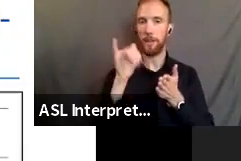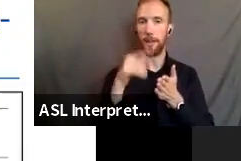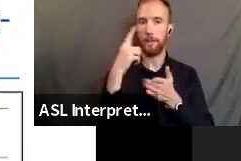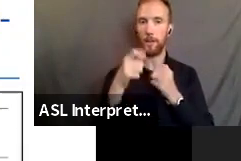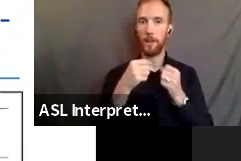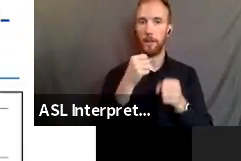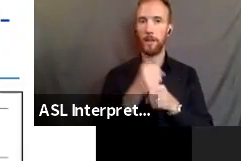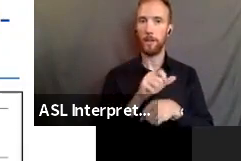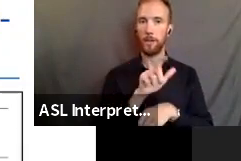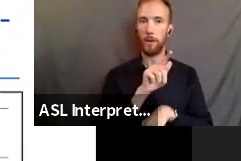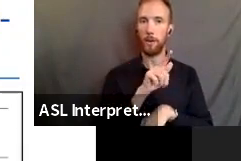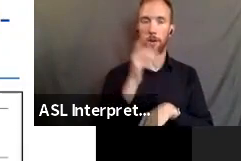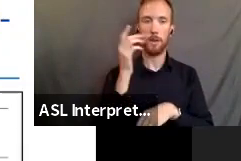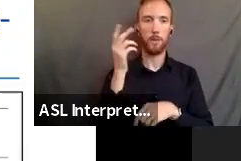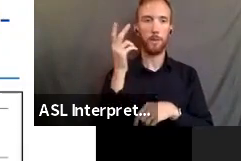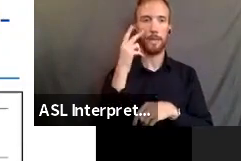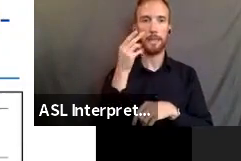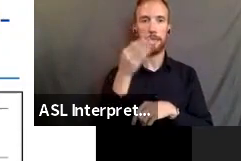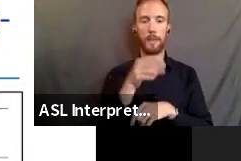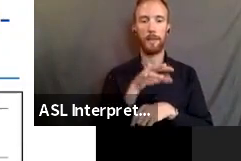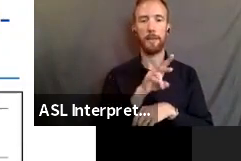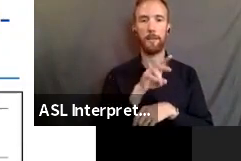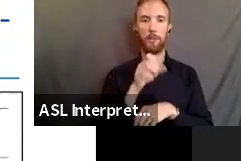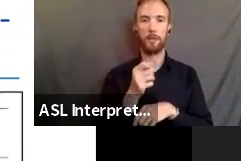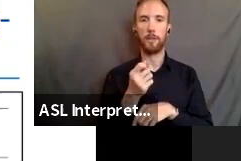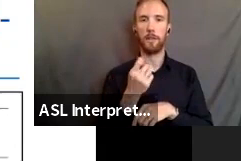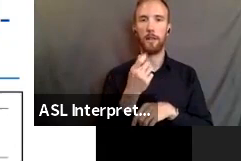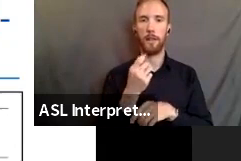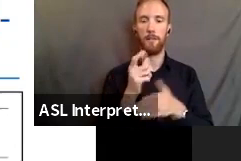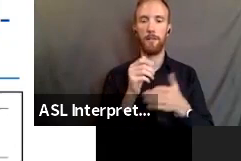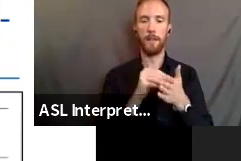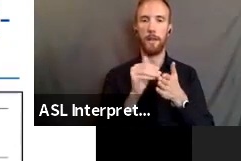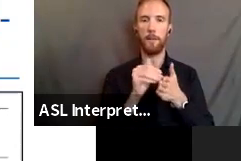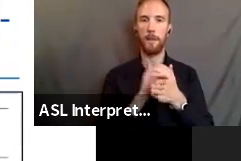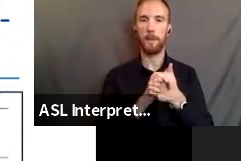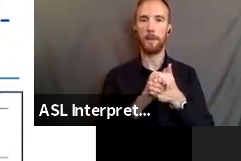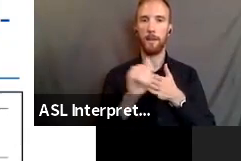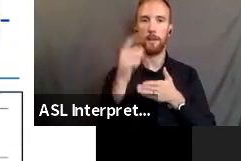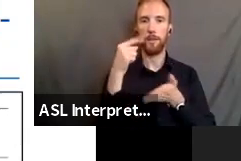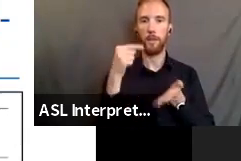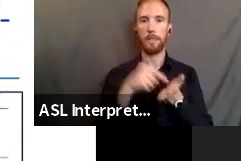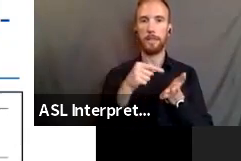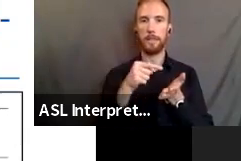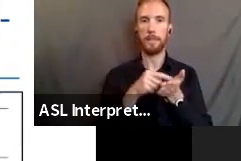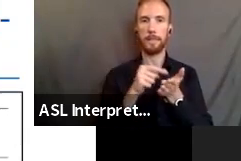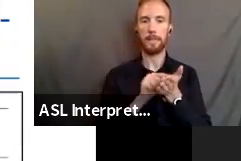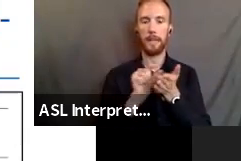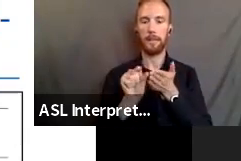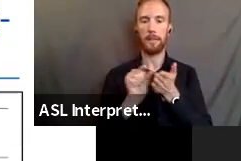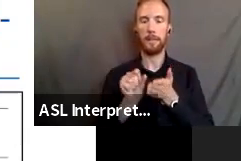represented in the 711 million that is part of the debt service budget as proposed